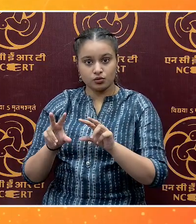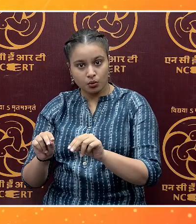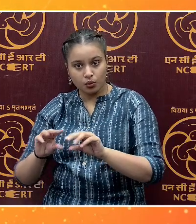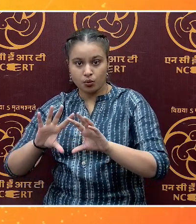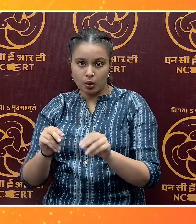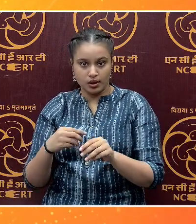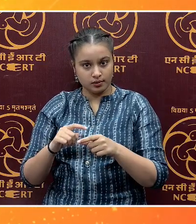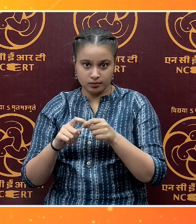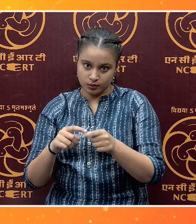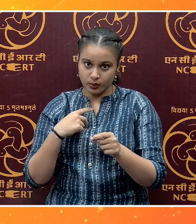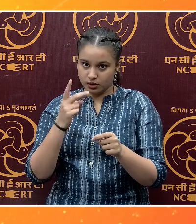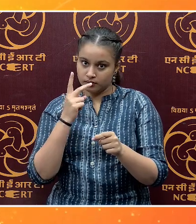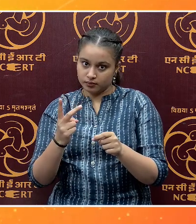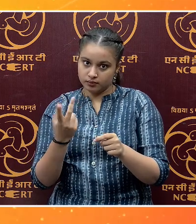questions.